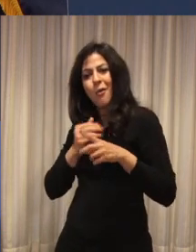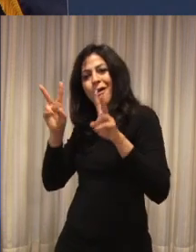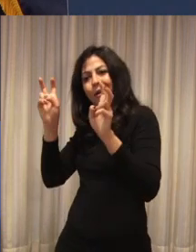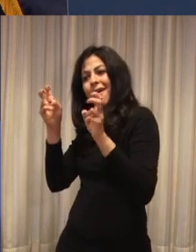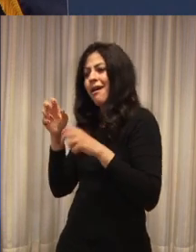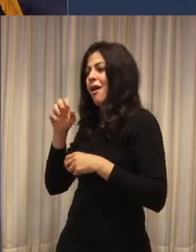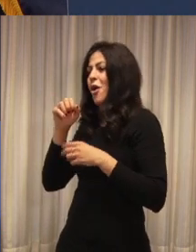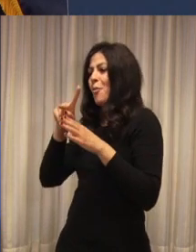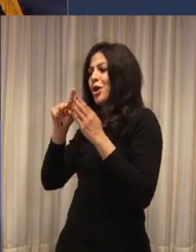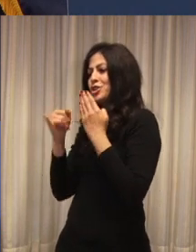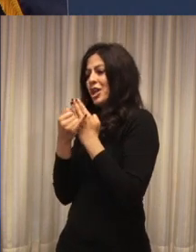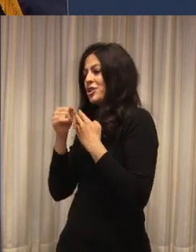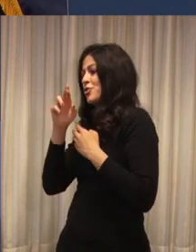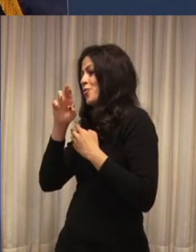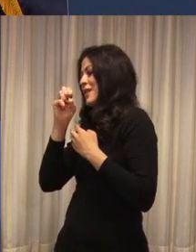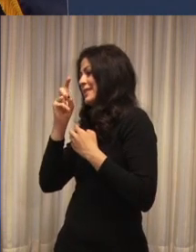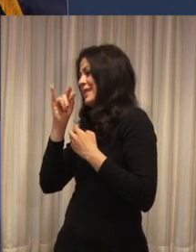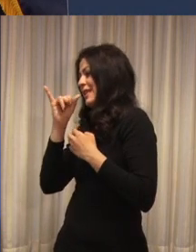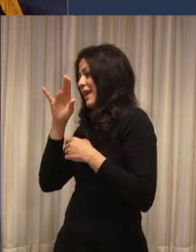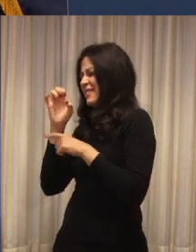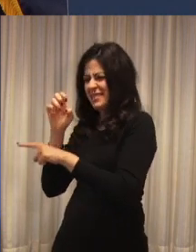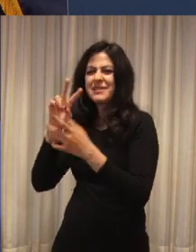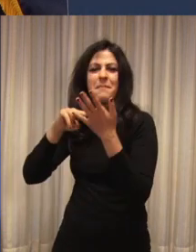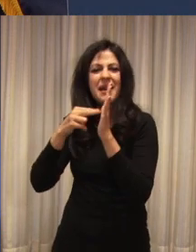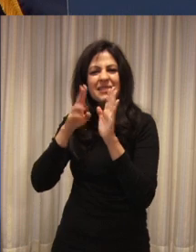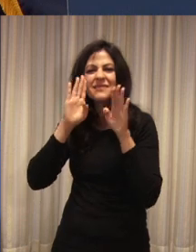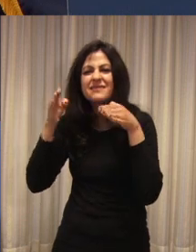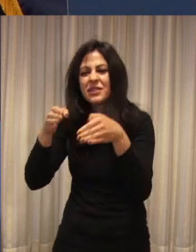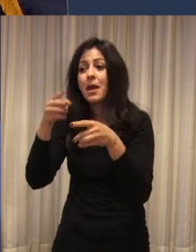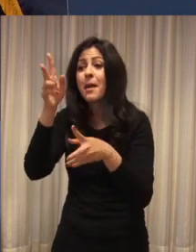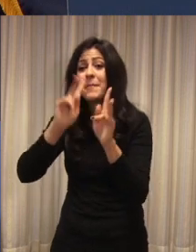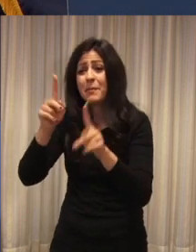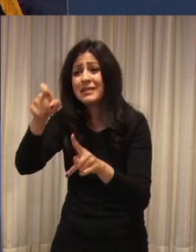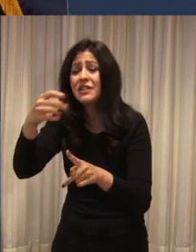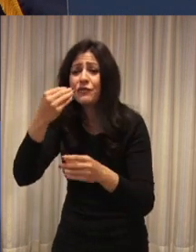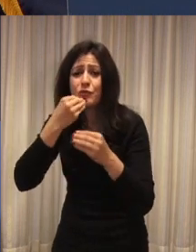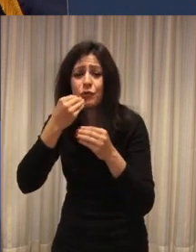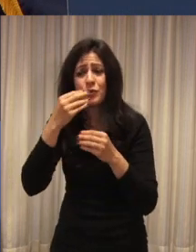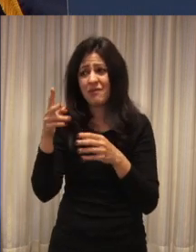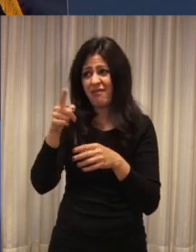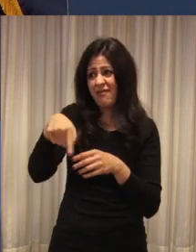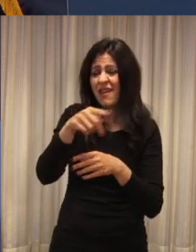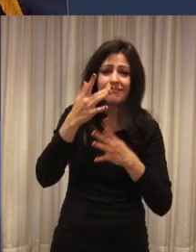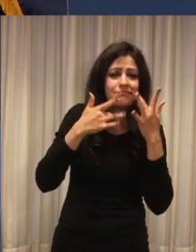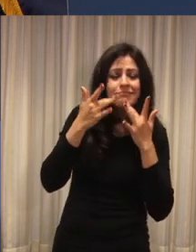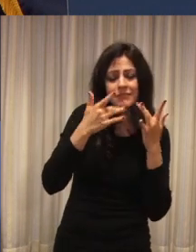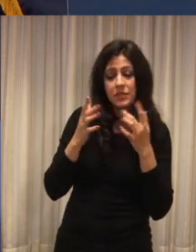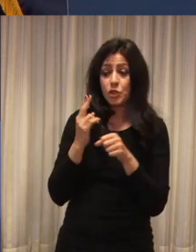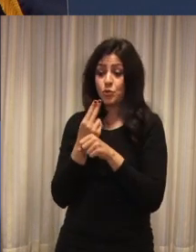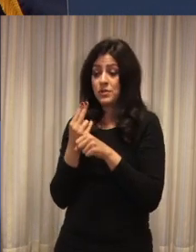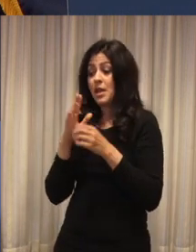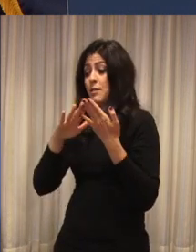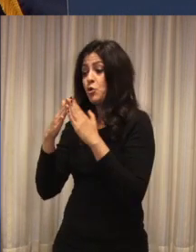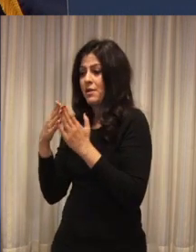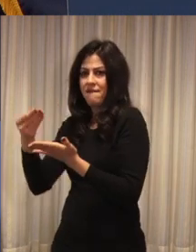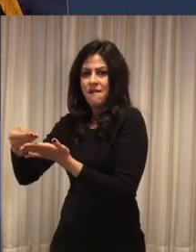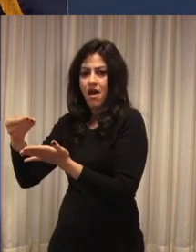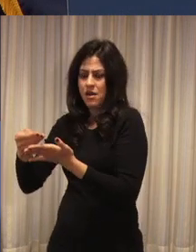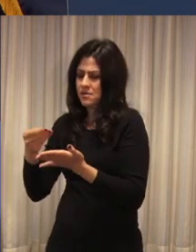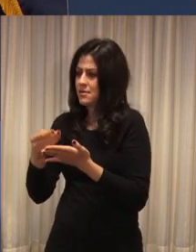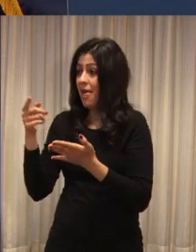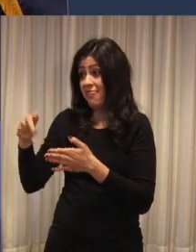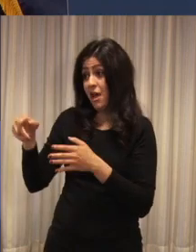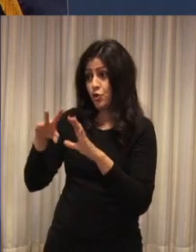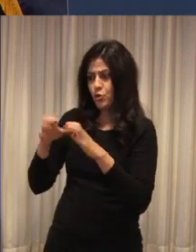which is about meeting food need, urgent food need, using our community fund, continues to do incredible